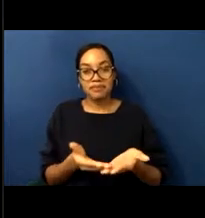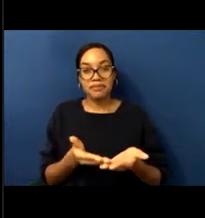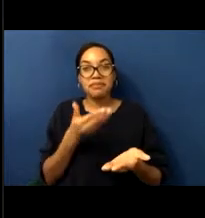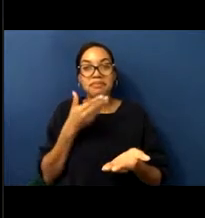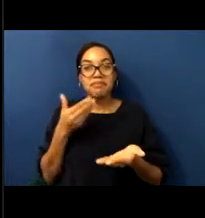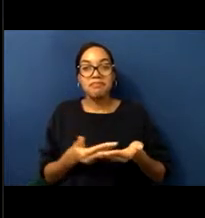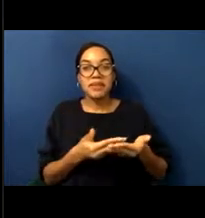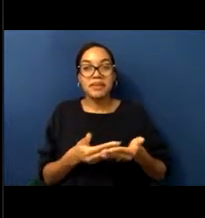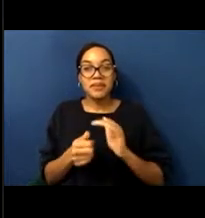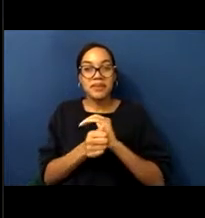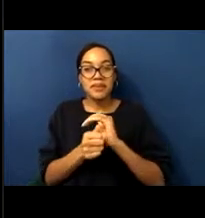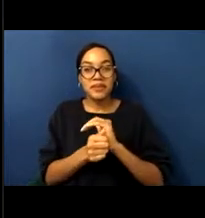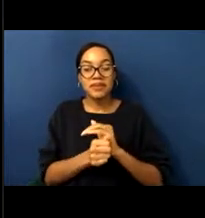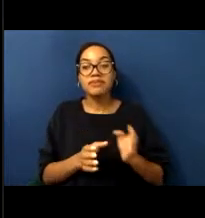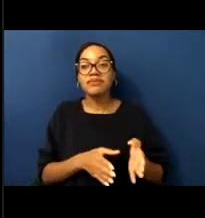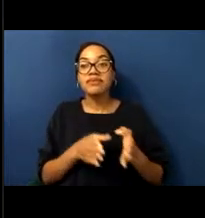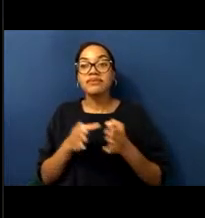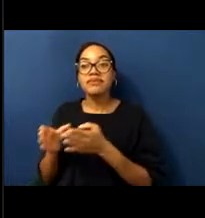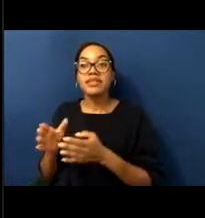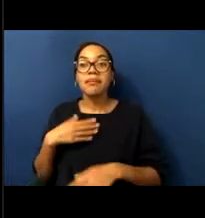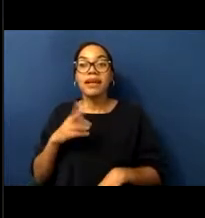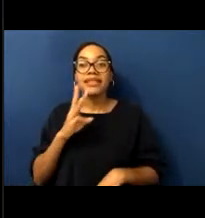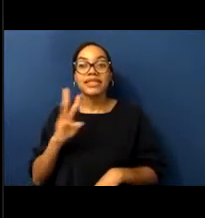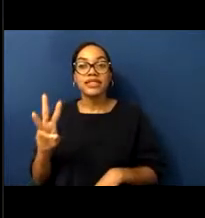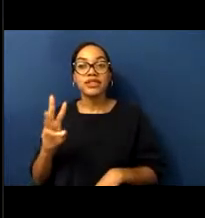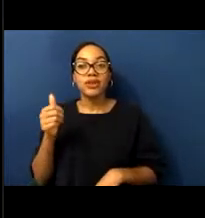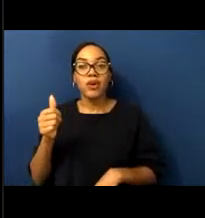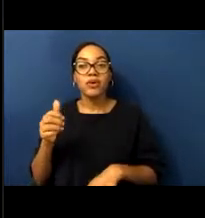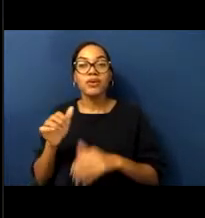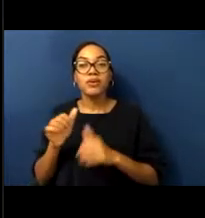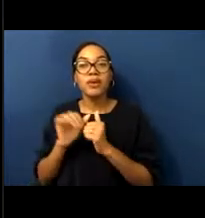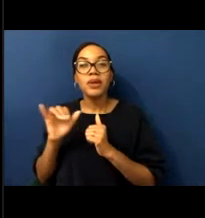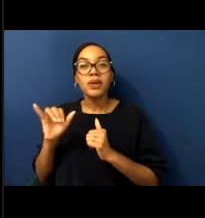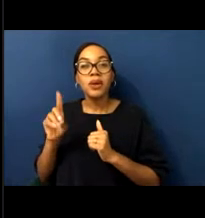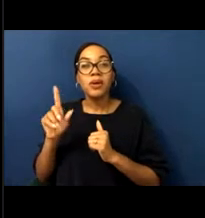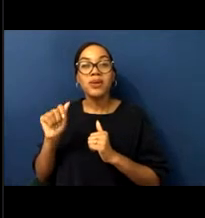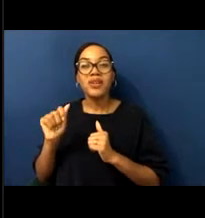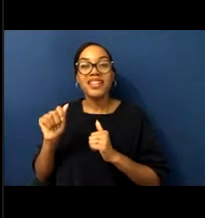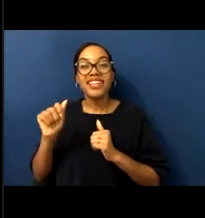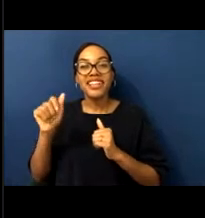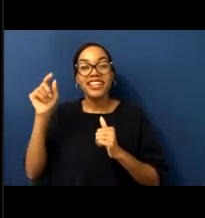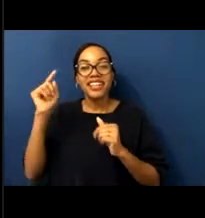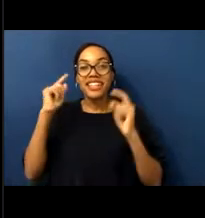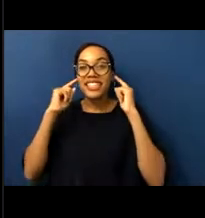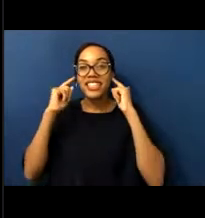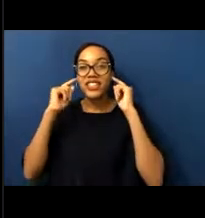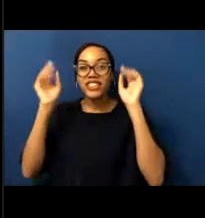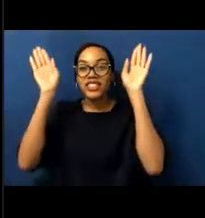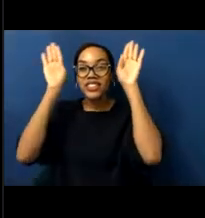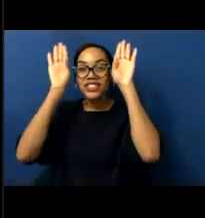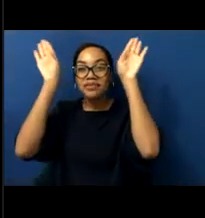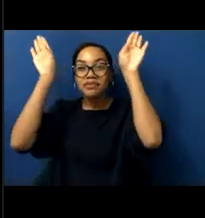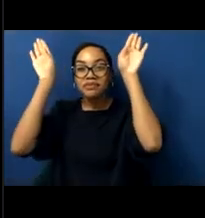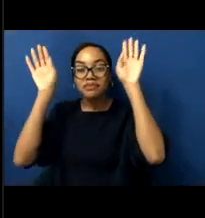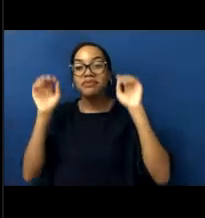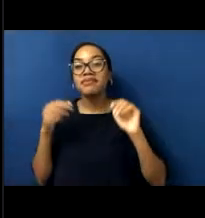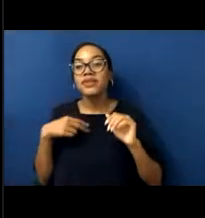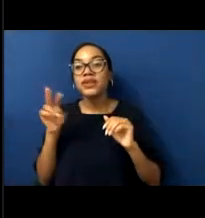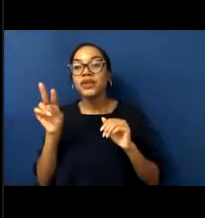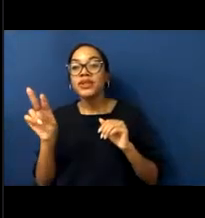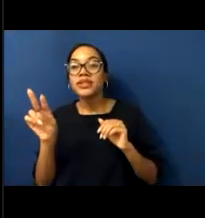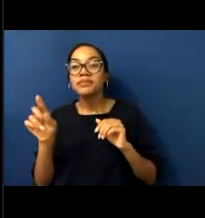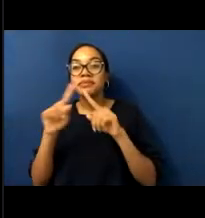is my six-year-old, Kellen. This is him with his Yoda ears looking into through the aquarium glass at the aquarium at Epcot. So thank